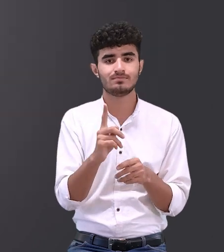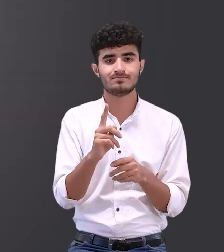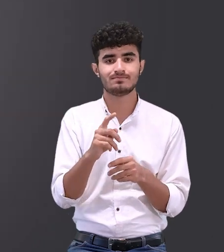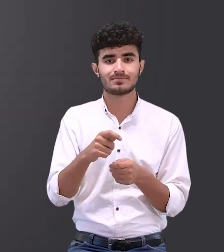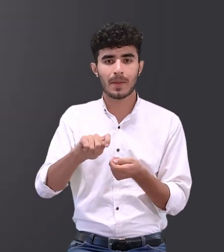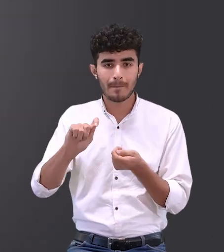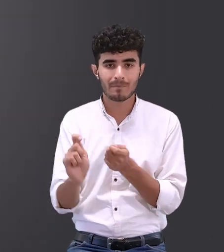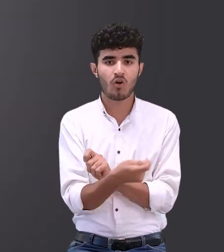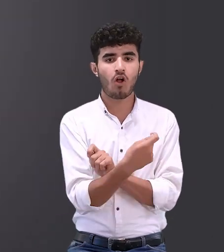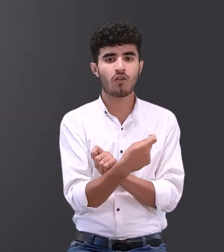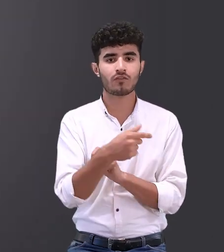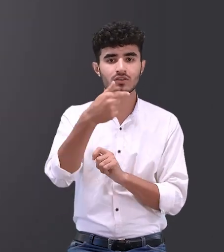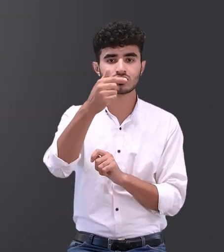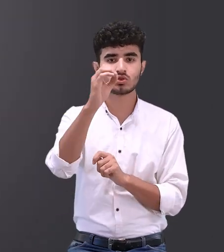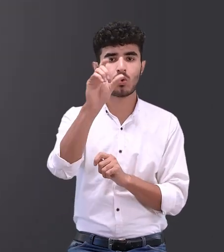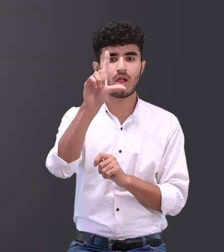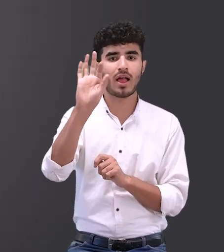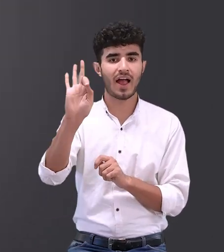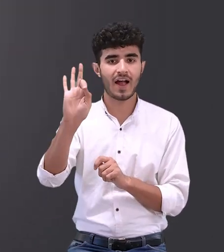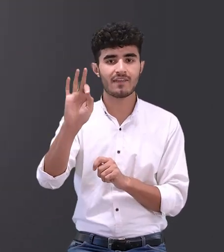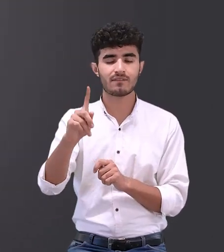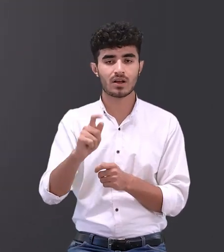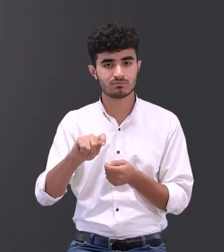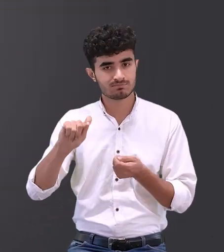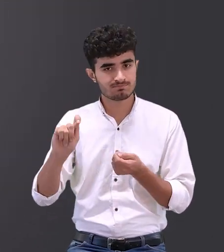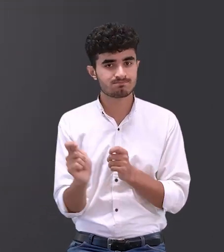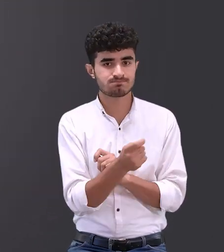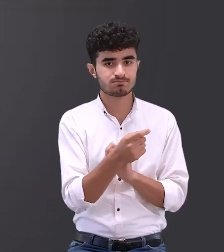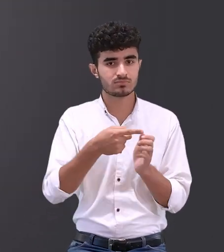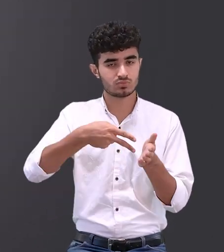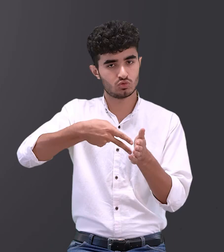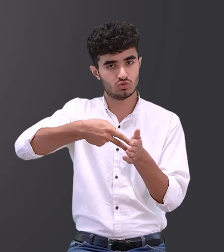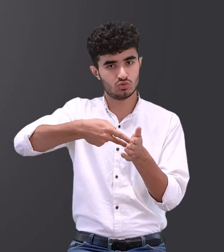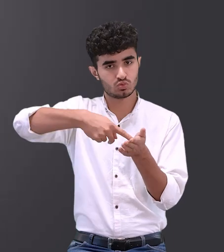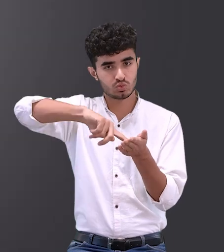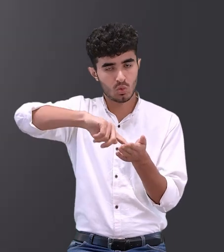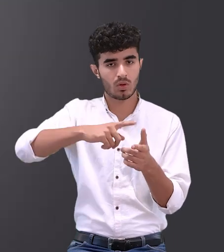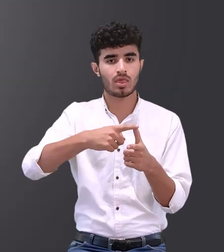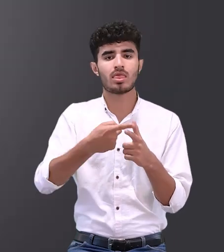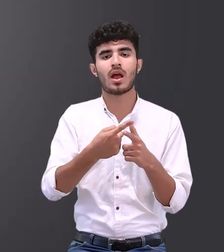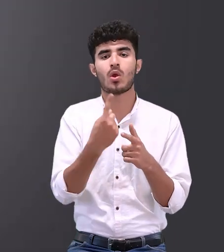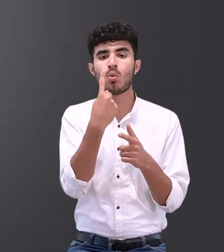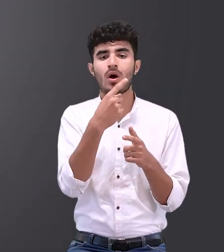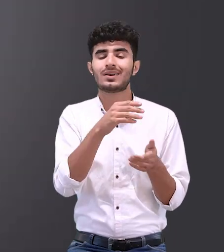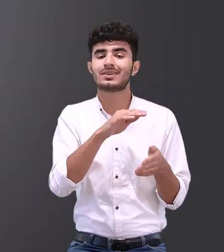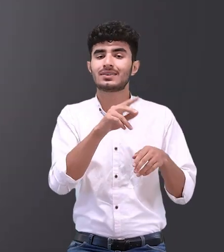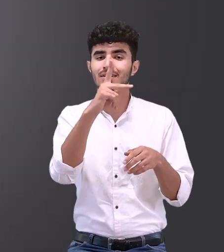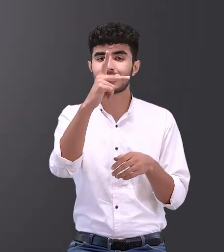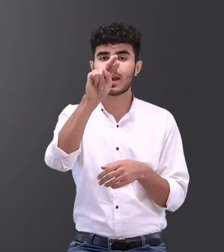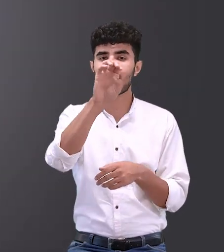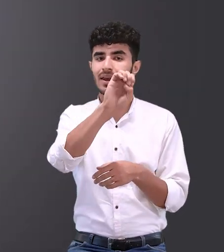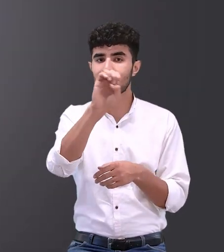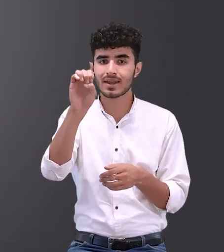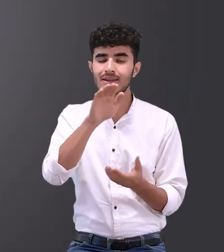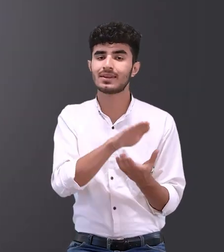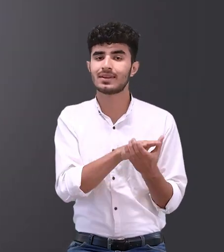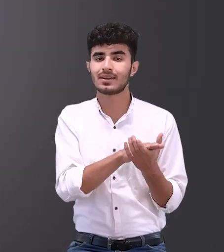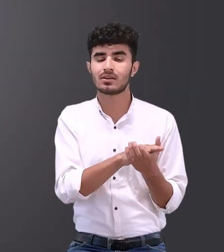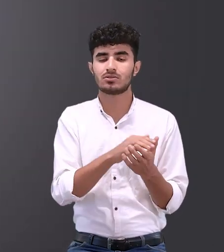play golf a lot, they would get one knee injured a lot because they twist and one knee takes a lot of the